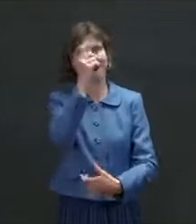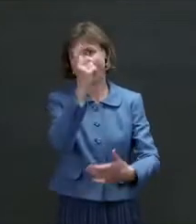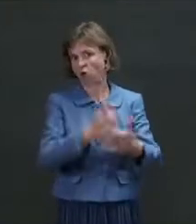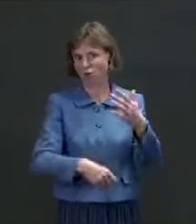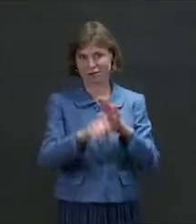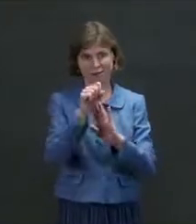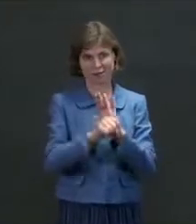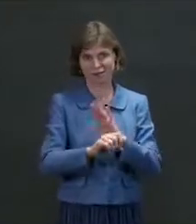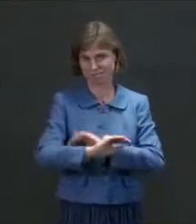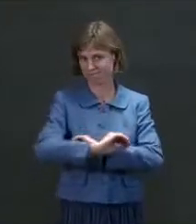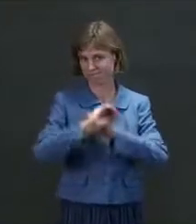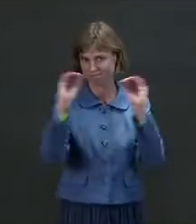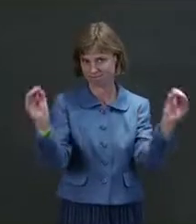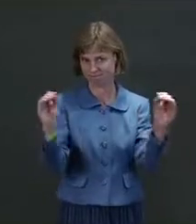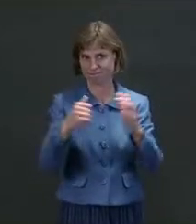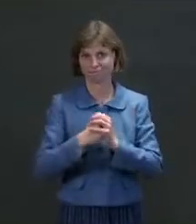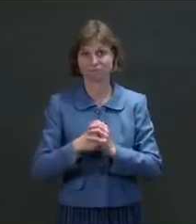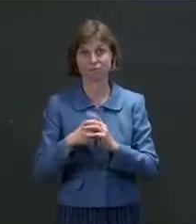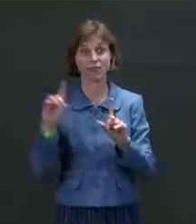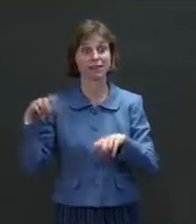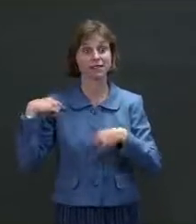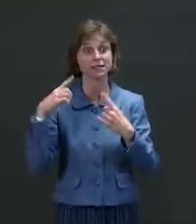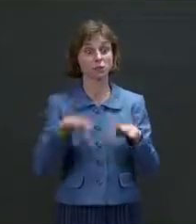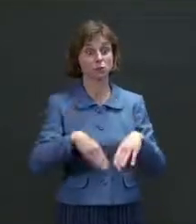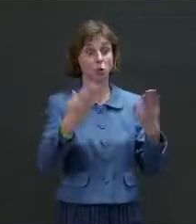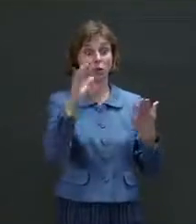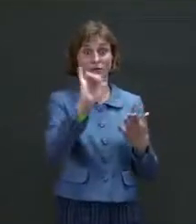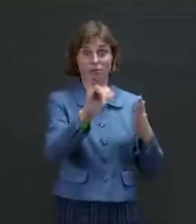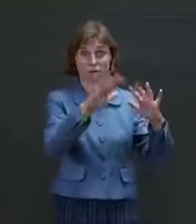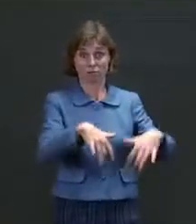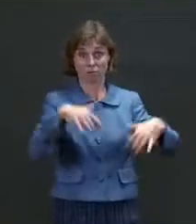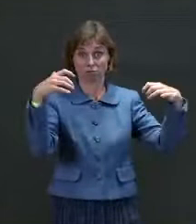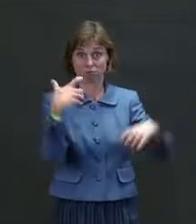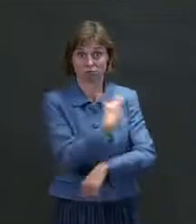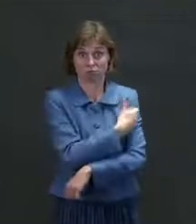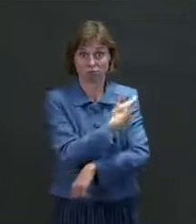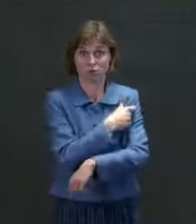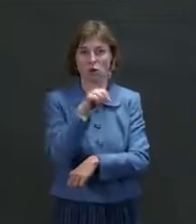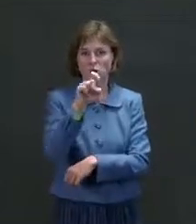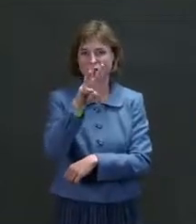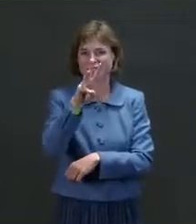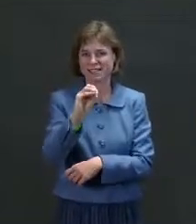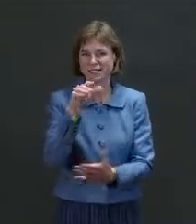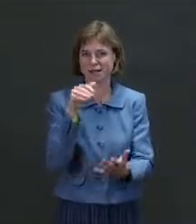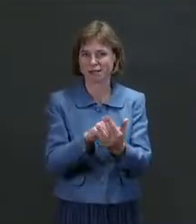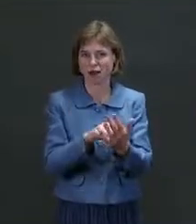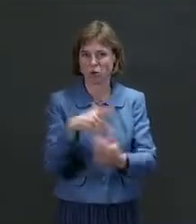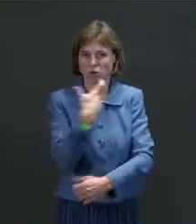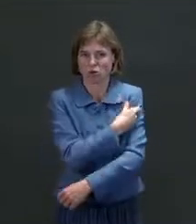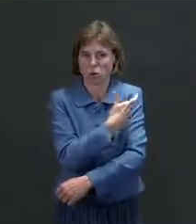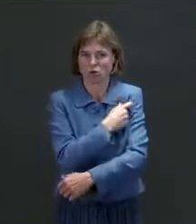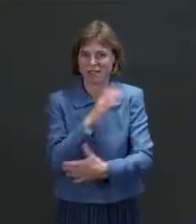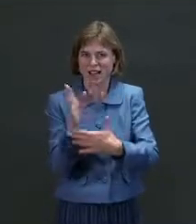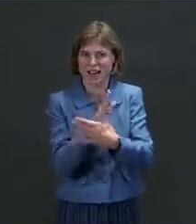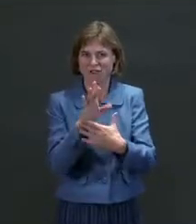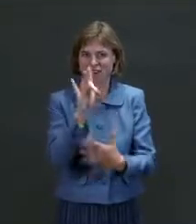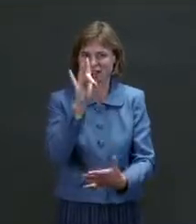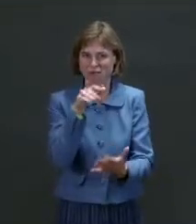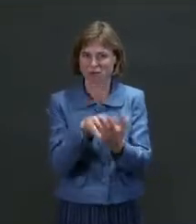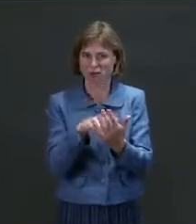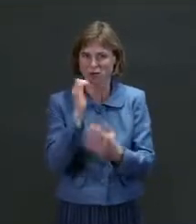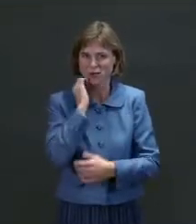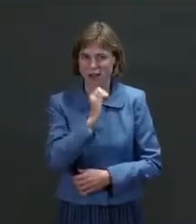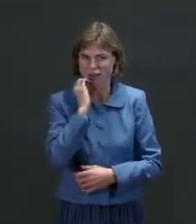opening, the site has administered over 160,000 doses, now averaging 8,000 vaccinations a day.